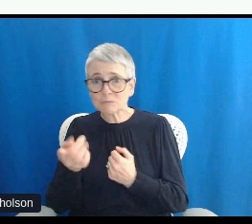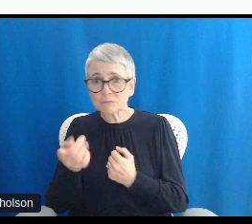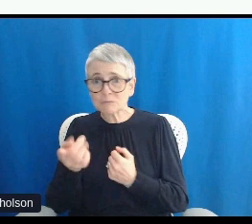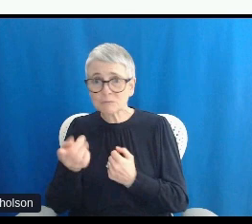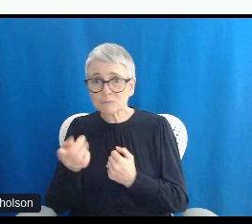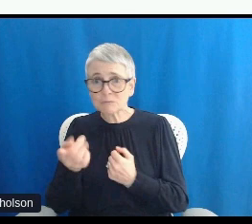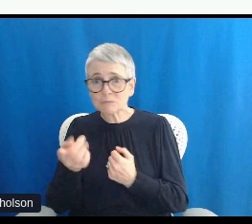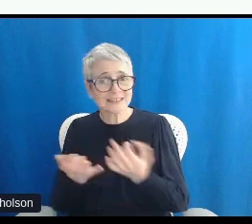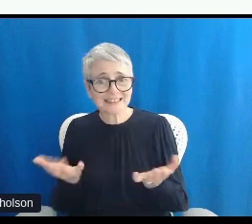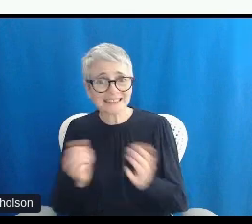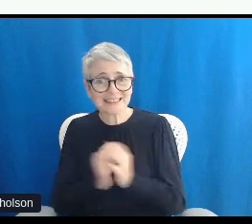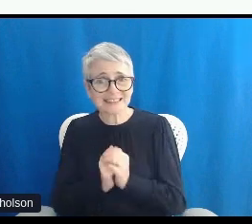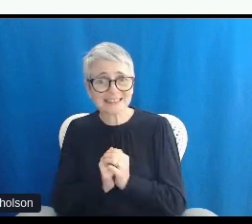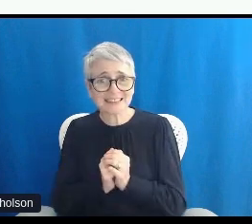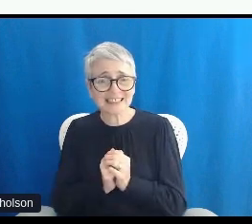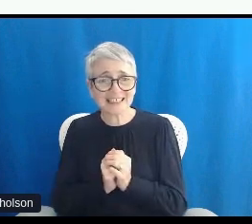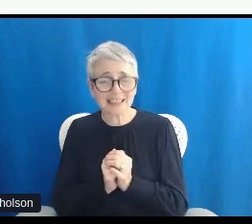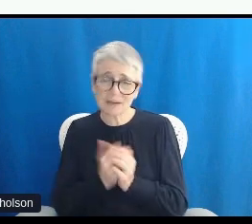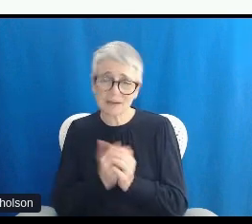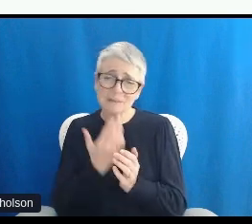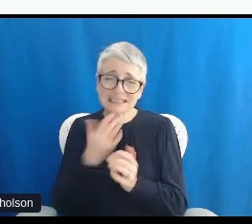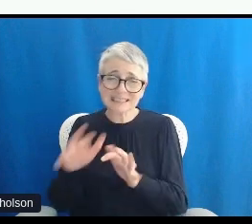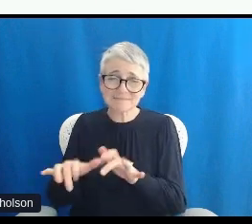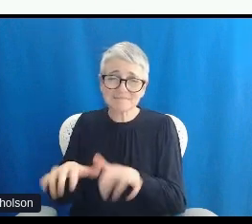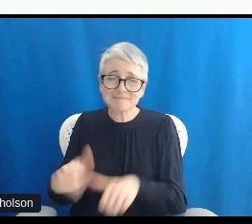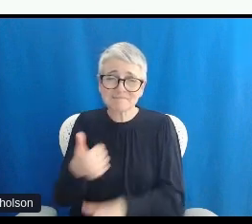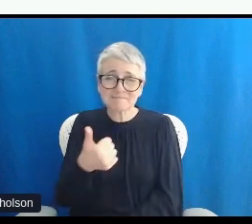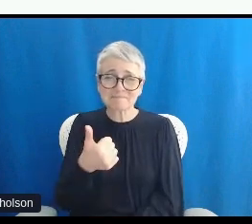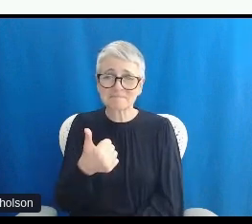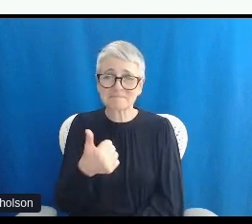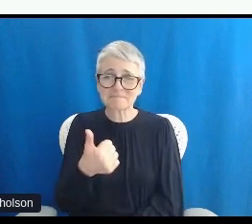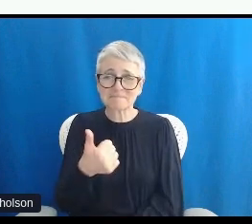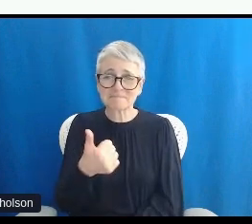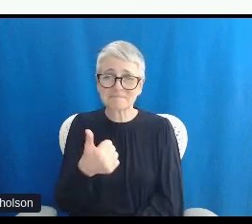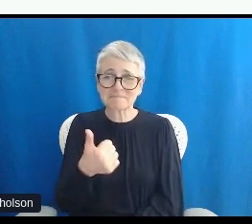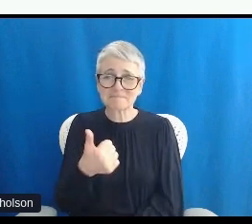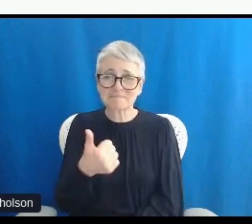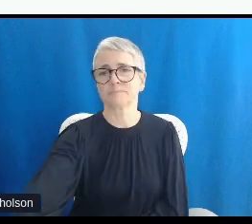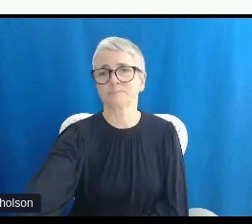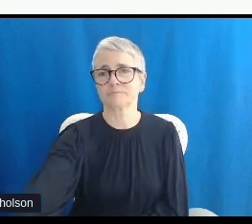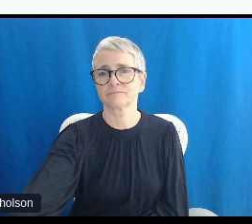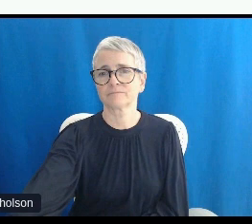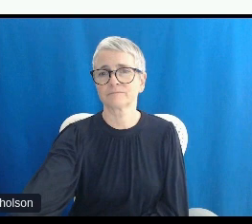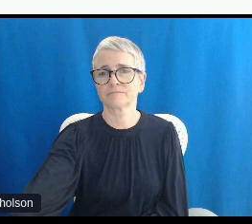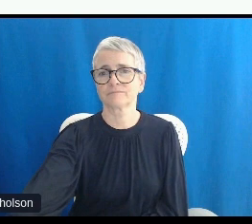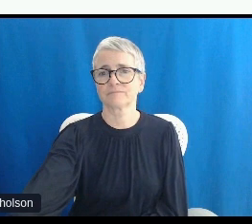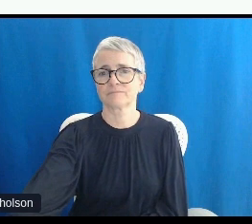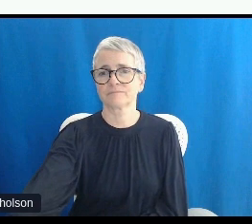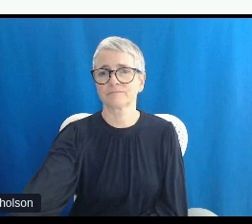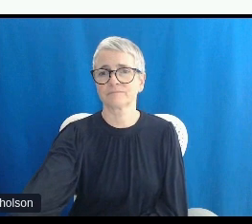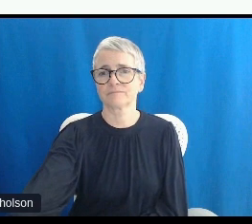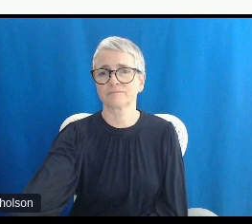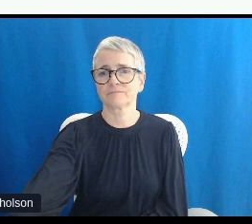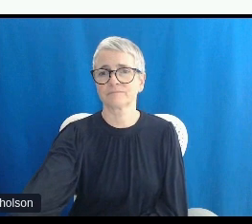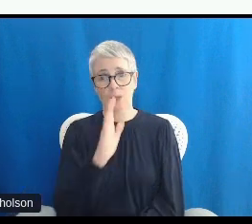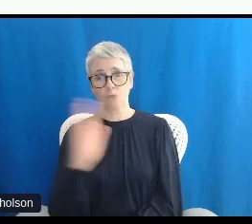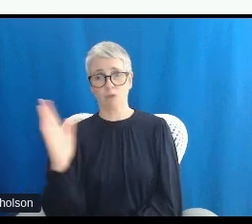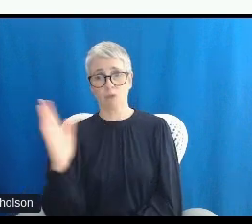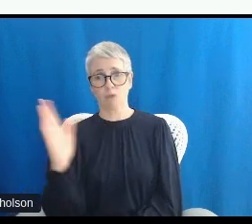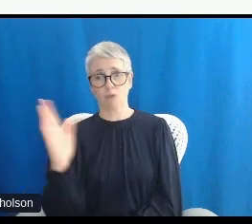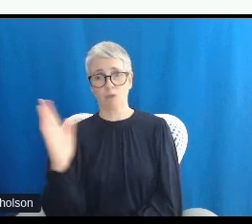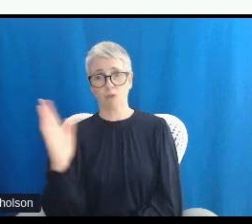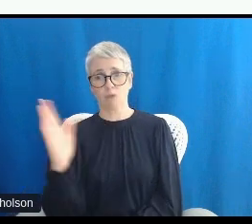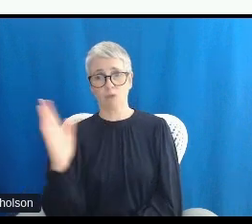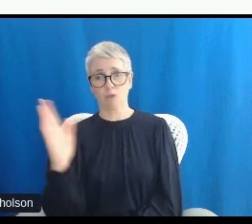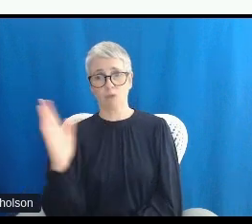questions, please type them in the panel on the right-hand side.